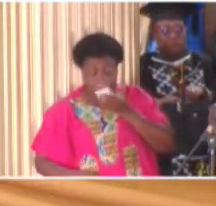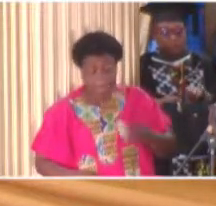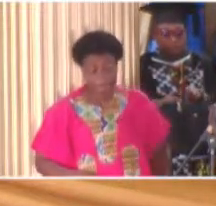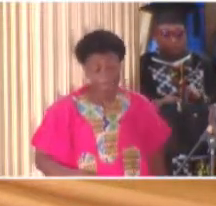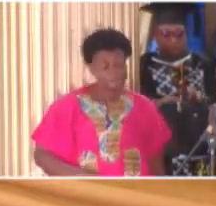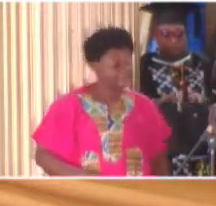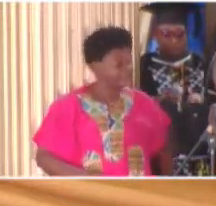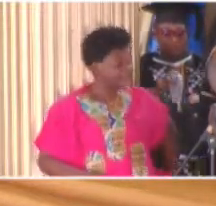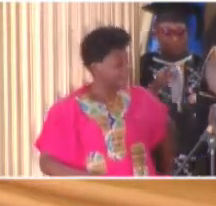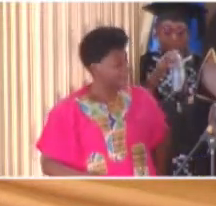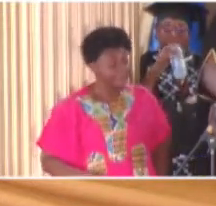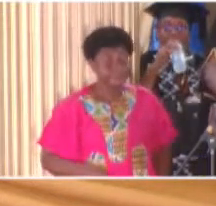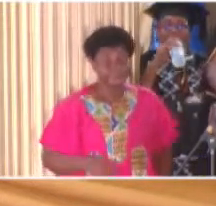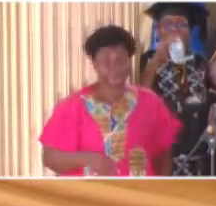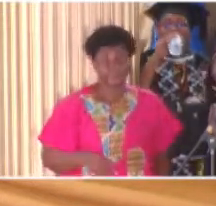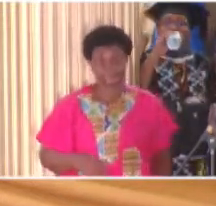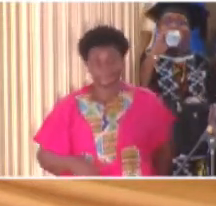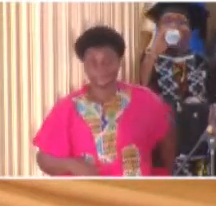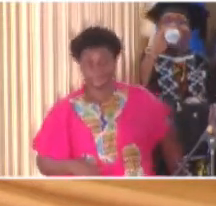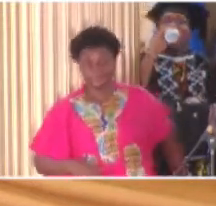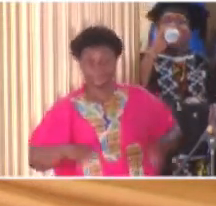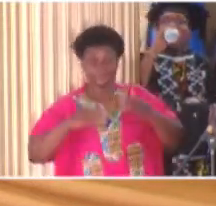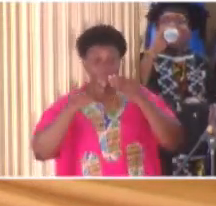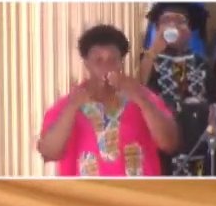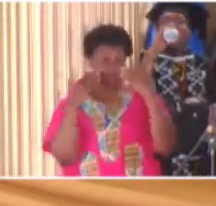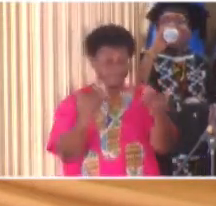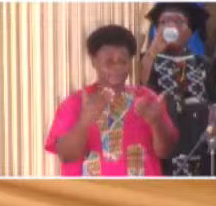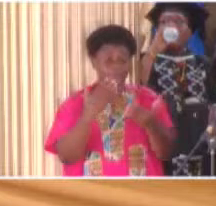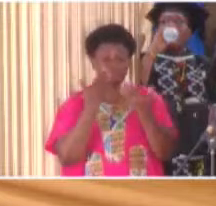Thank you. Good afternoon.